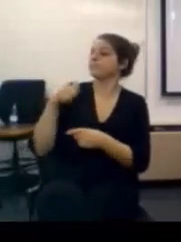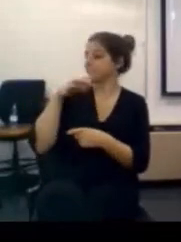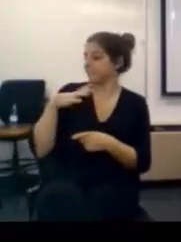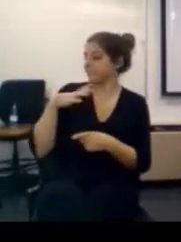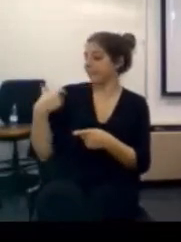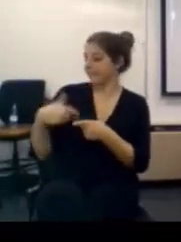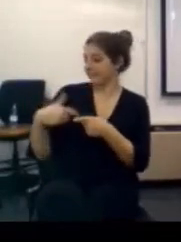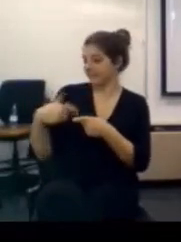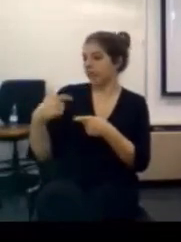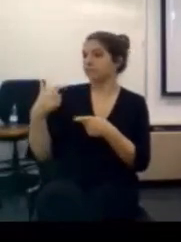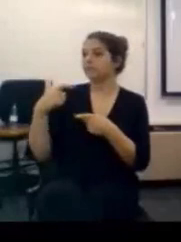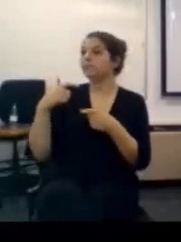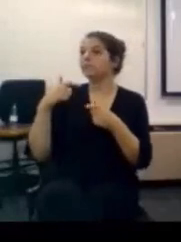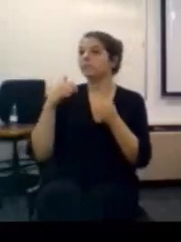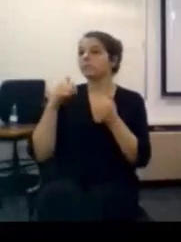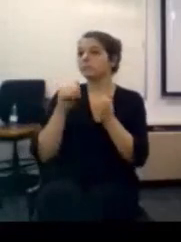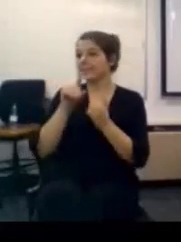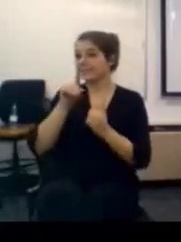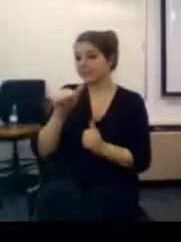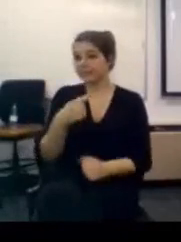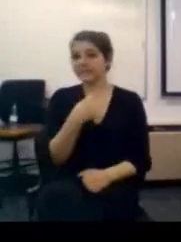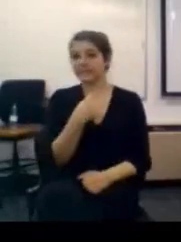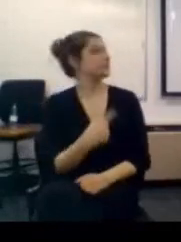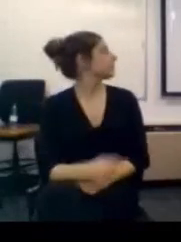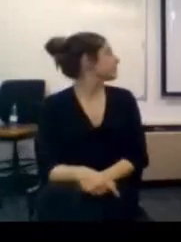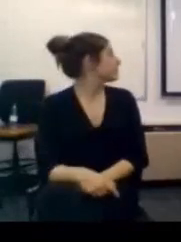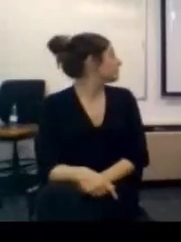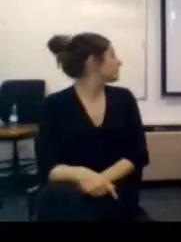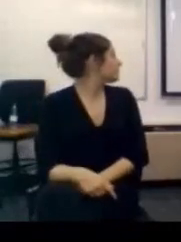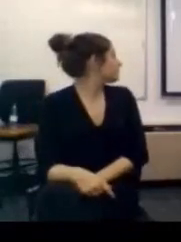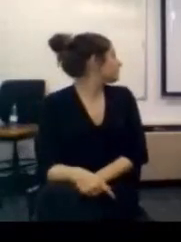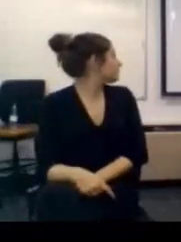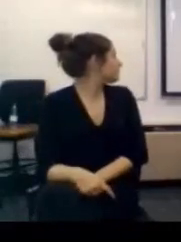Other Latinas role models with disabilities are